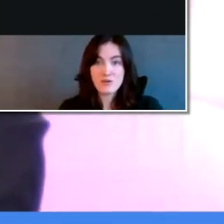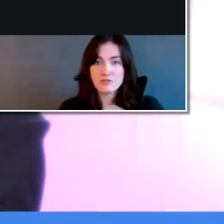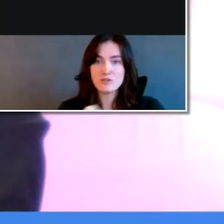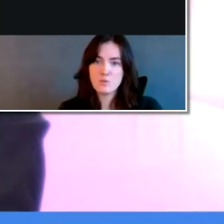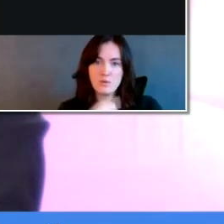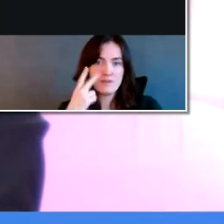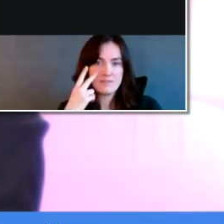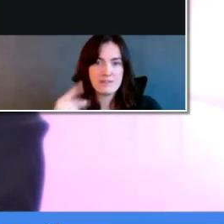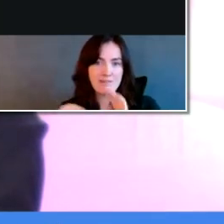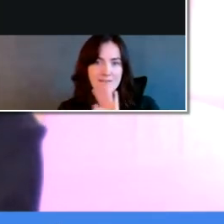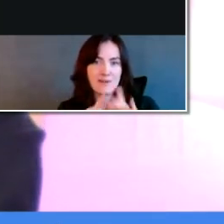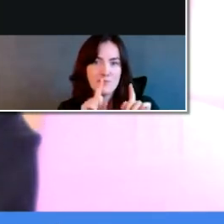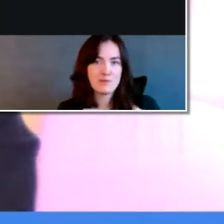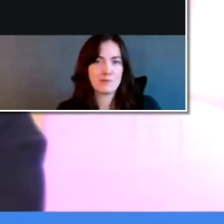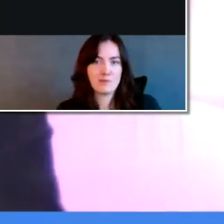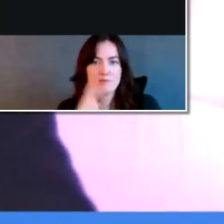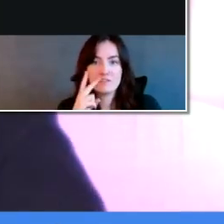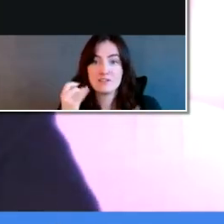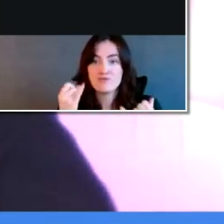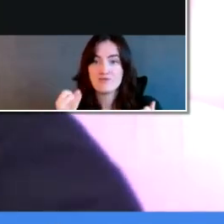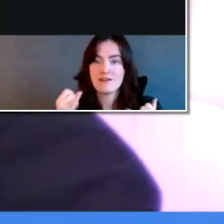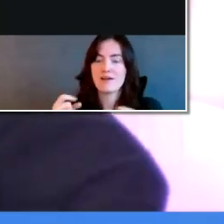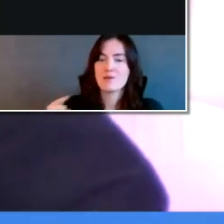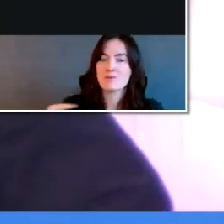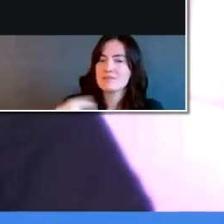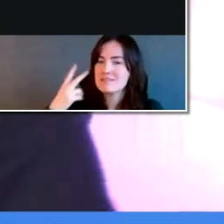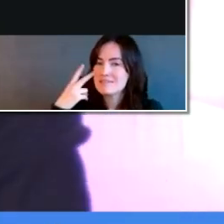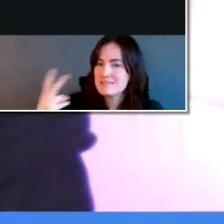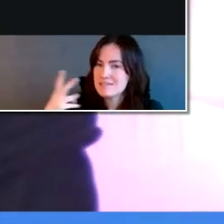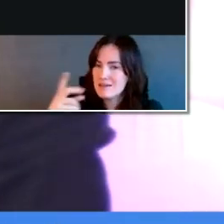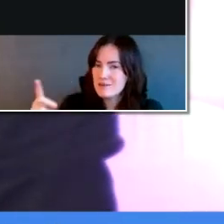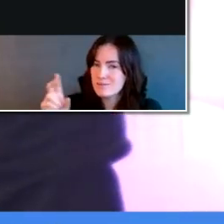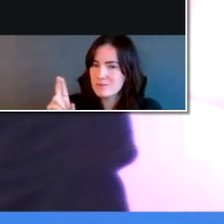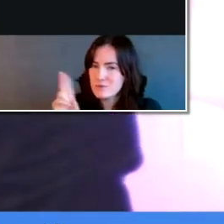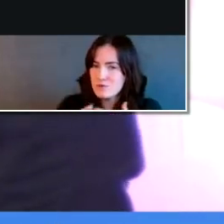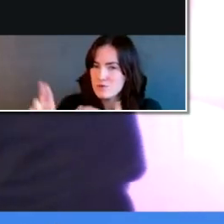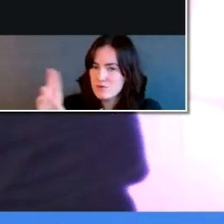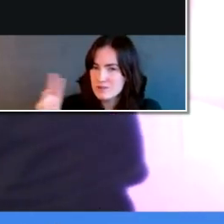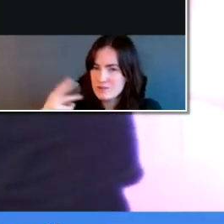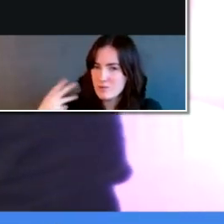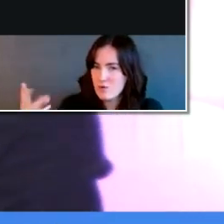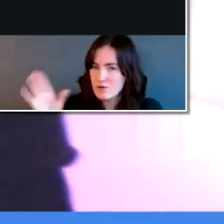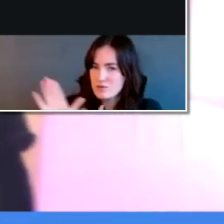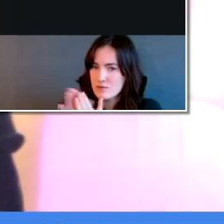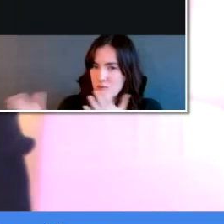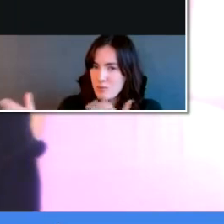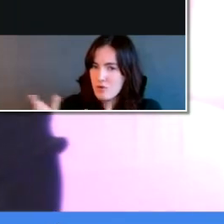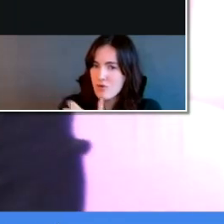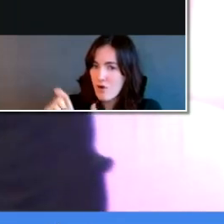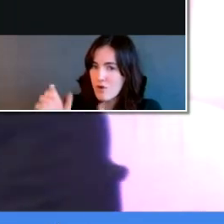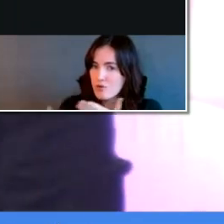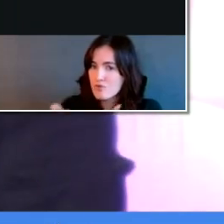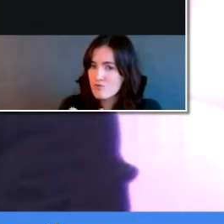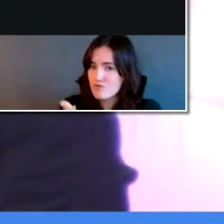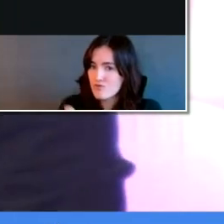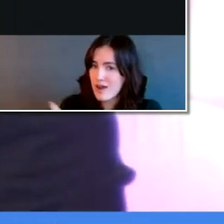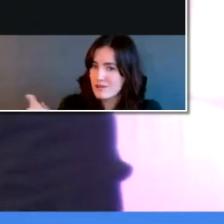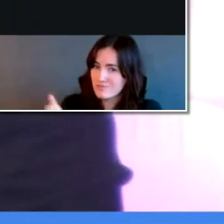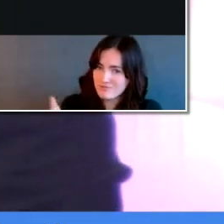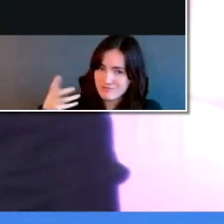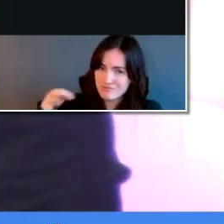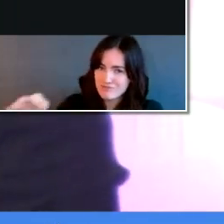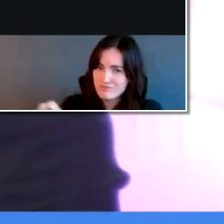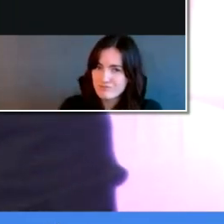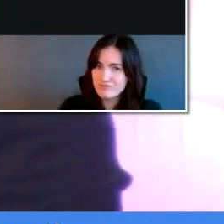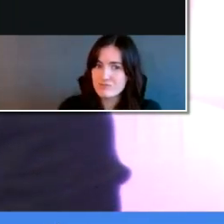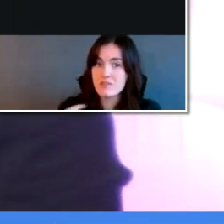scholar at Emory University, writes about that in her book, White Rage. Every step forward met by the kind of backlash that